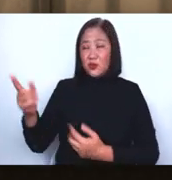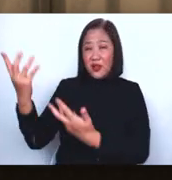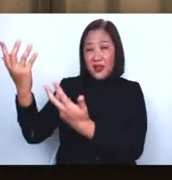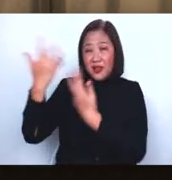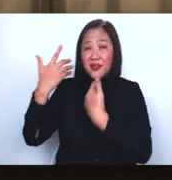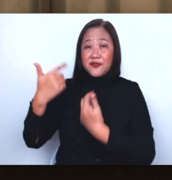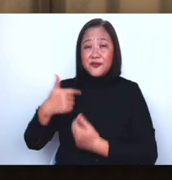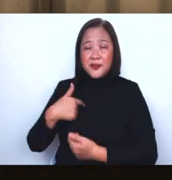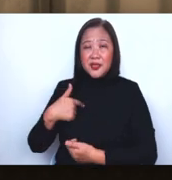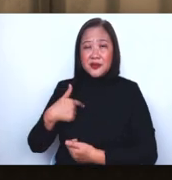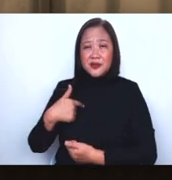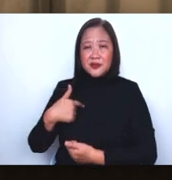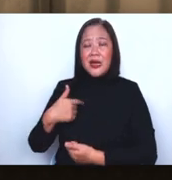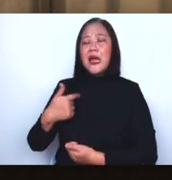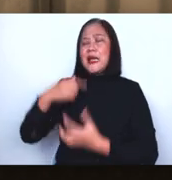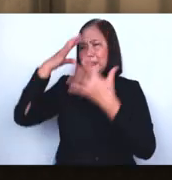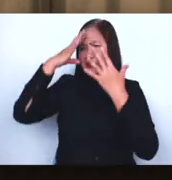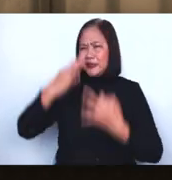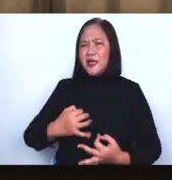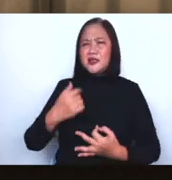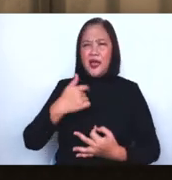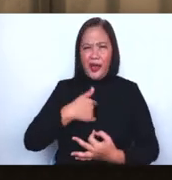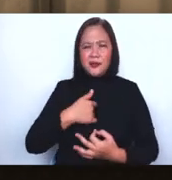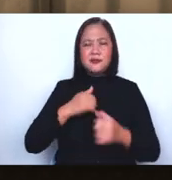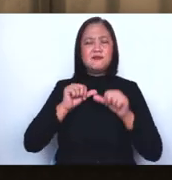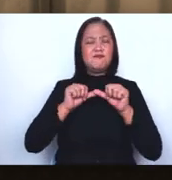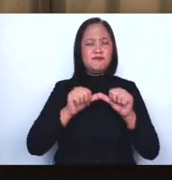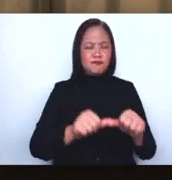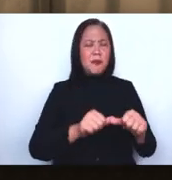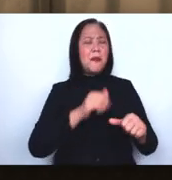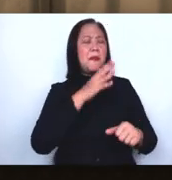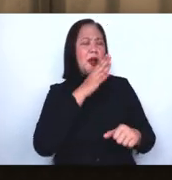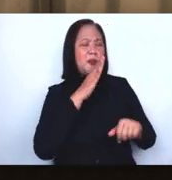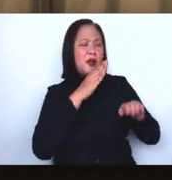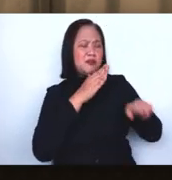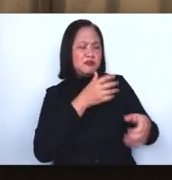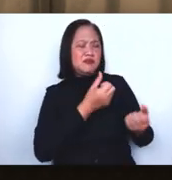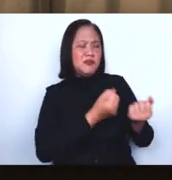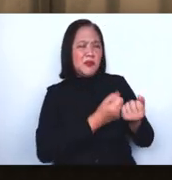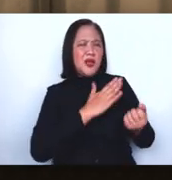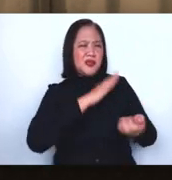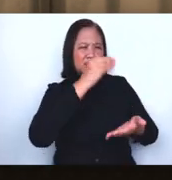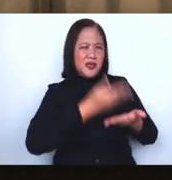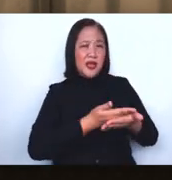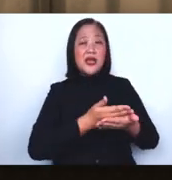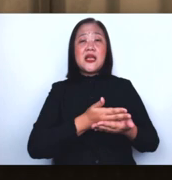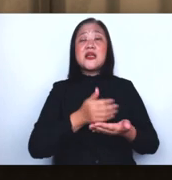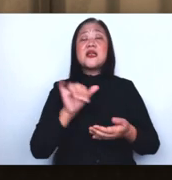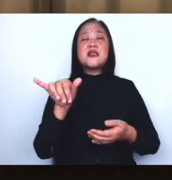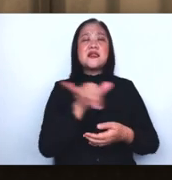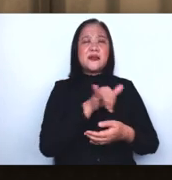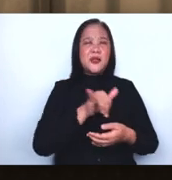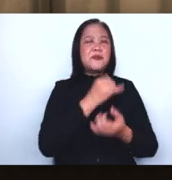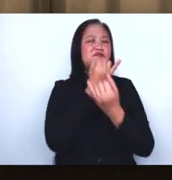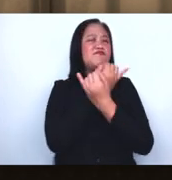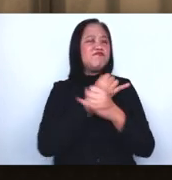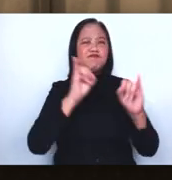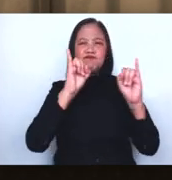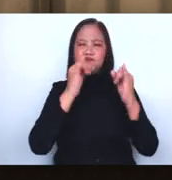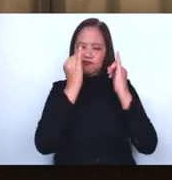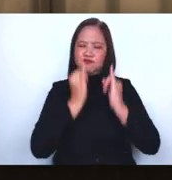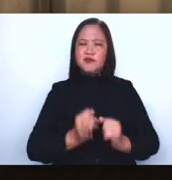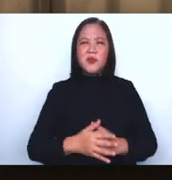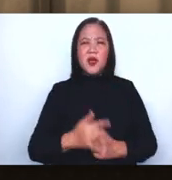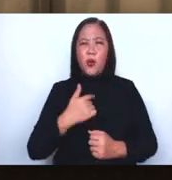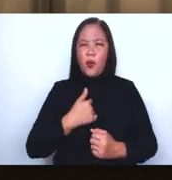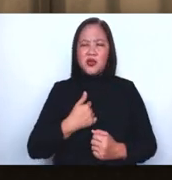When you left me, I decided I was to remain a mother to Ernestine, at the same time an individual.